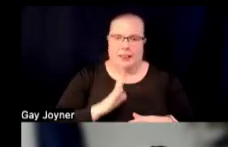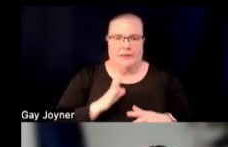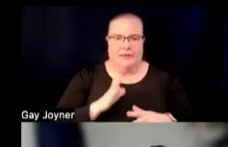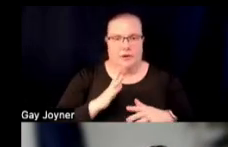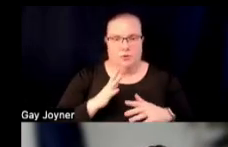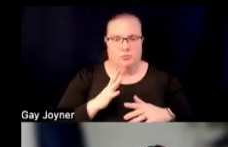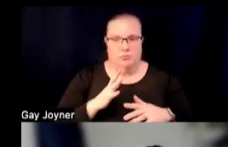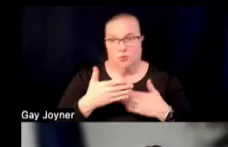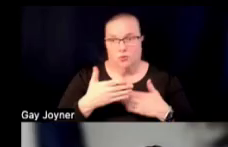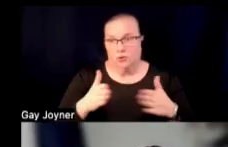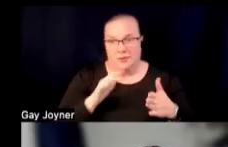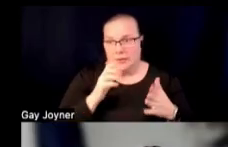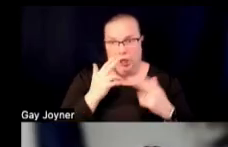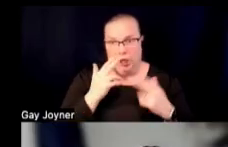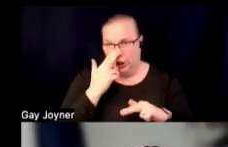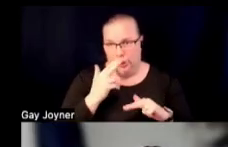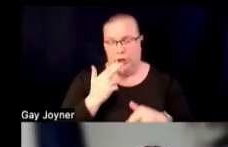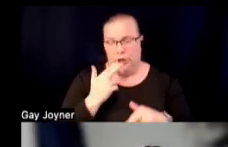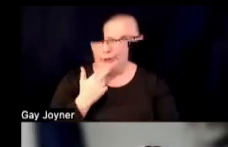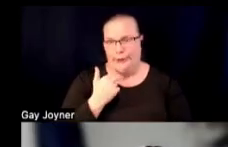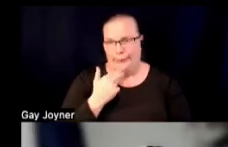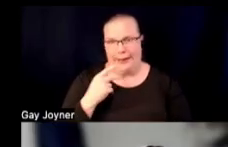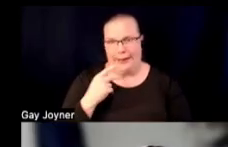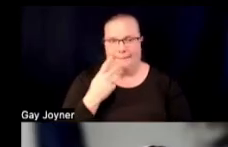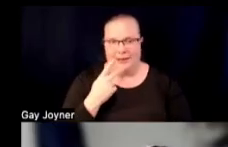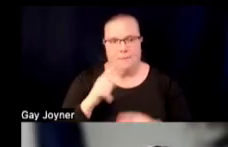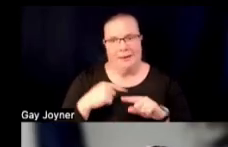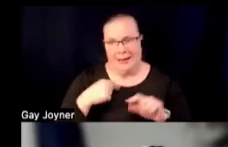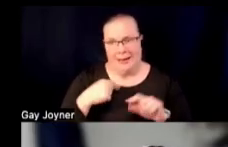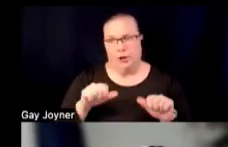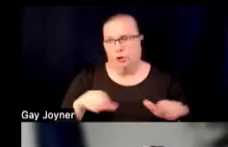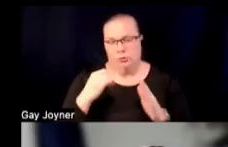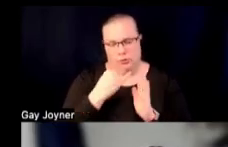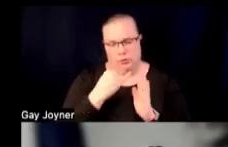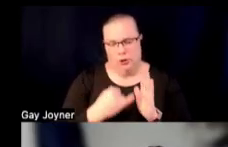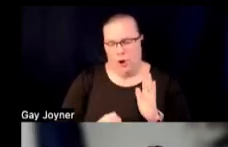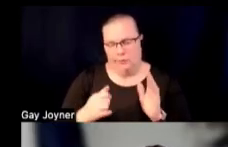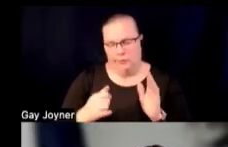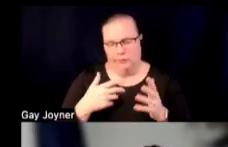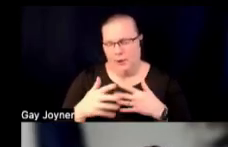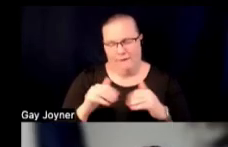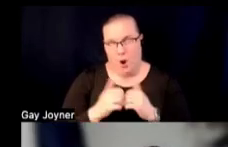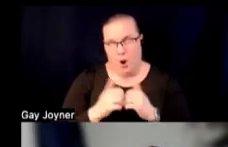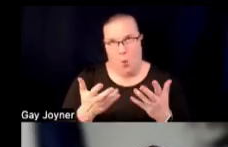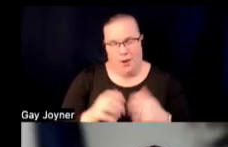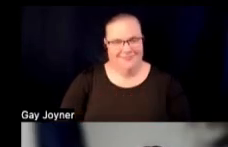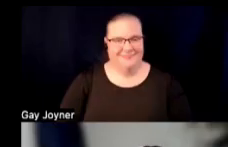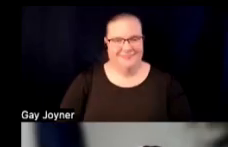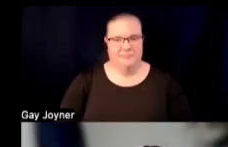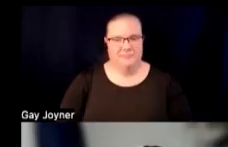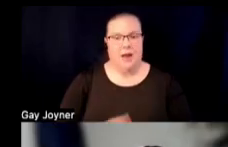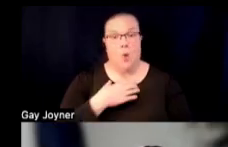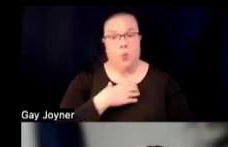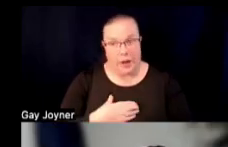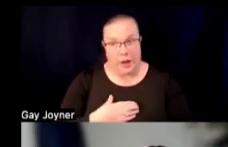pink, but it's art and I can do whatever I want to it. So That's it's true. it's what I wish my living